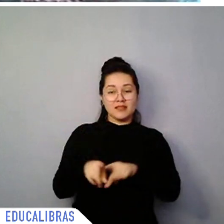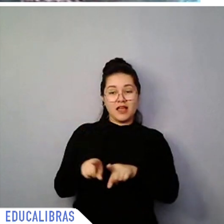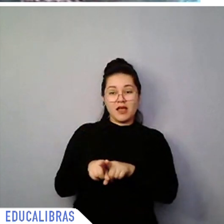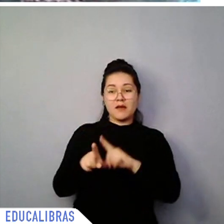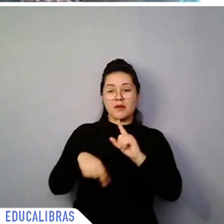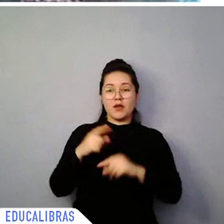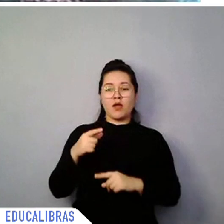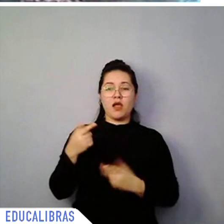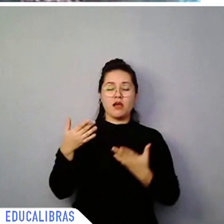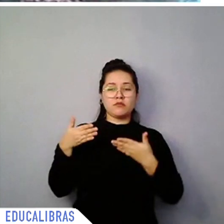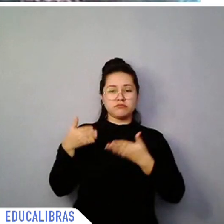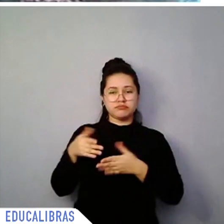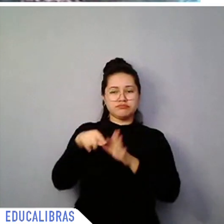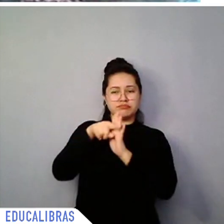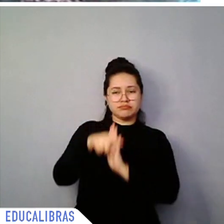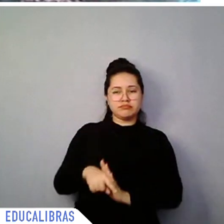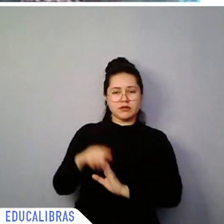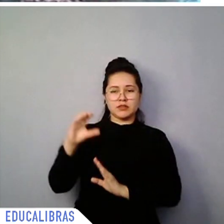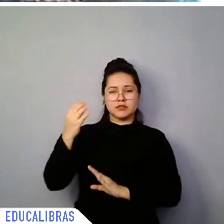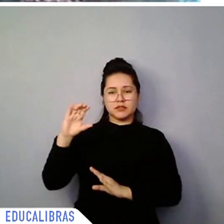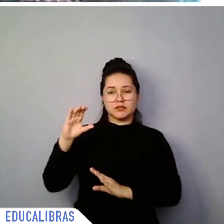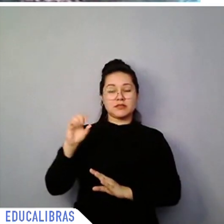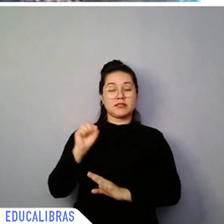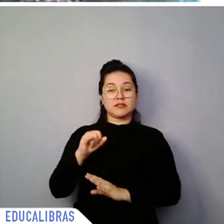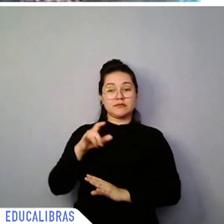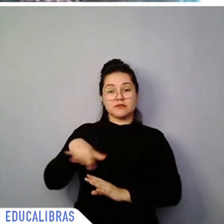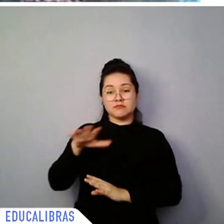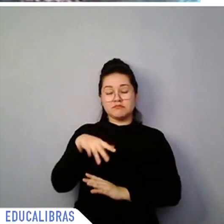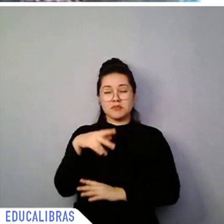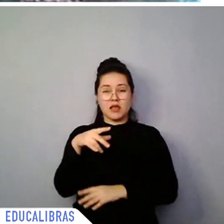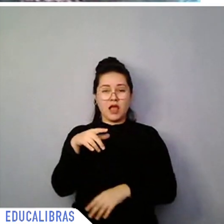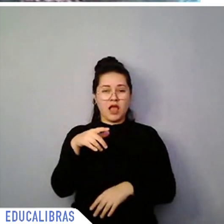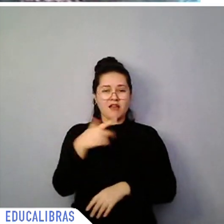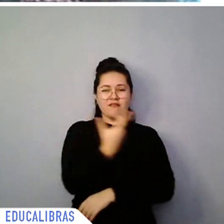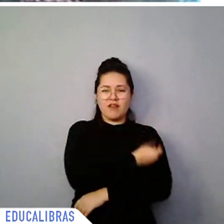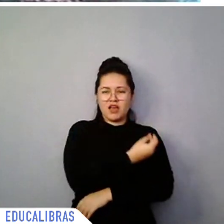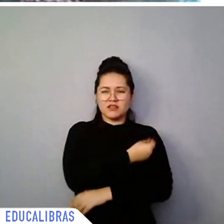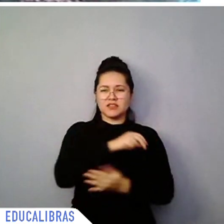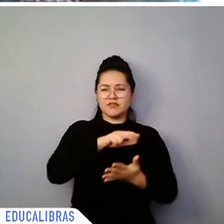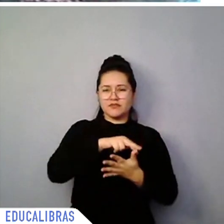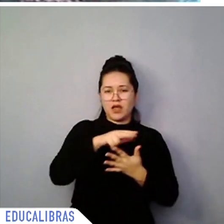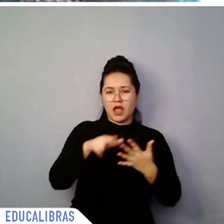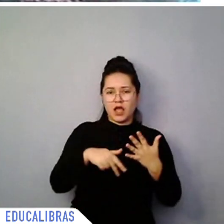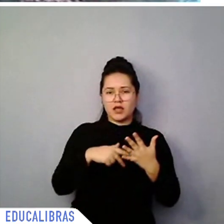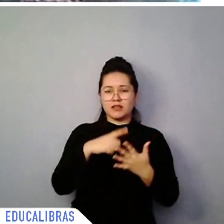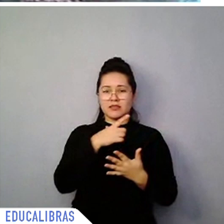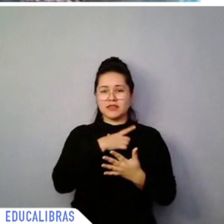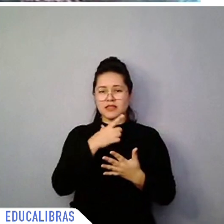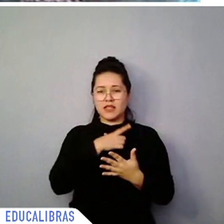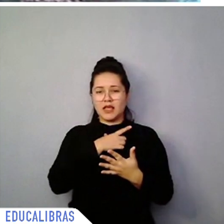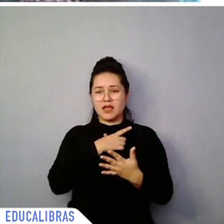my area, I'm very much involved in science